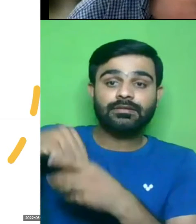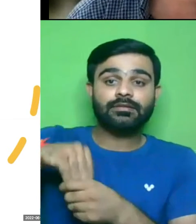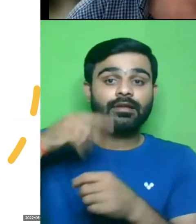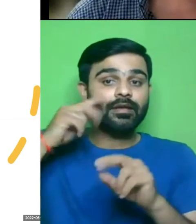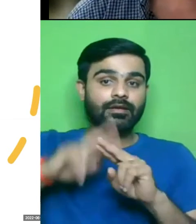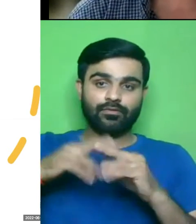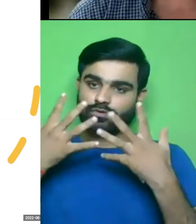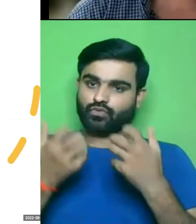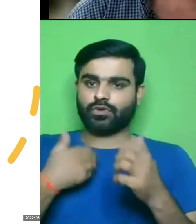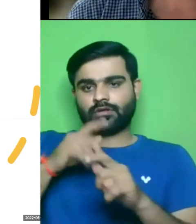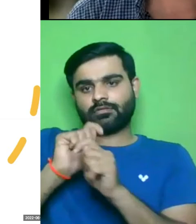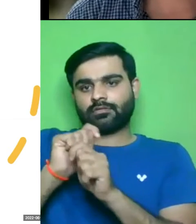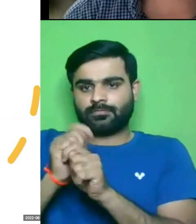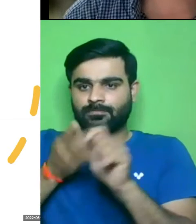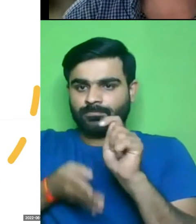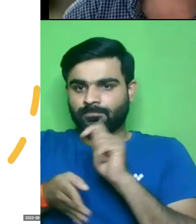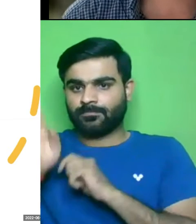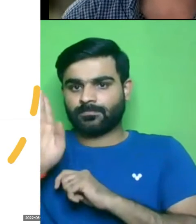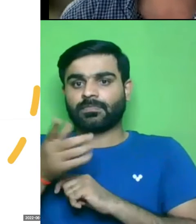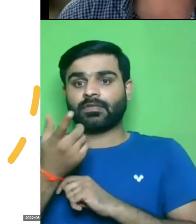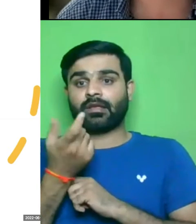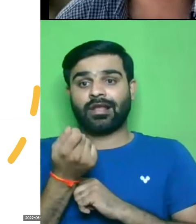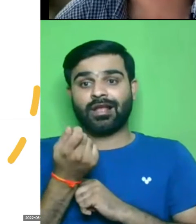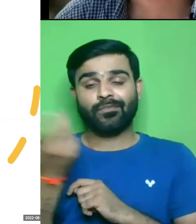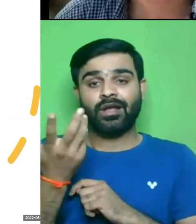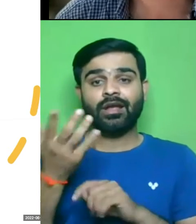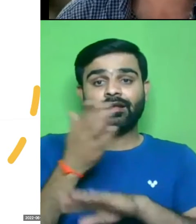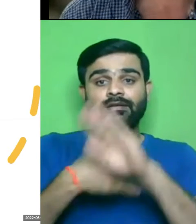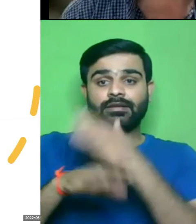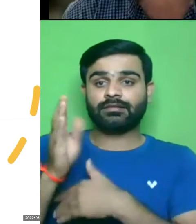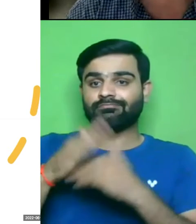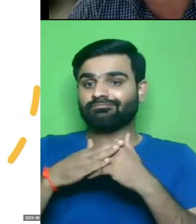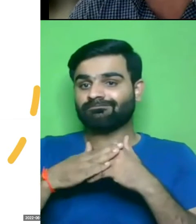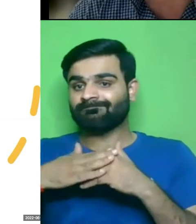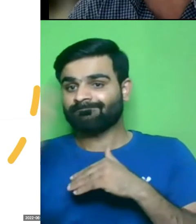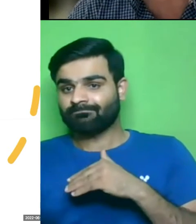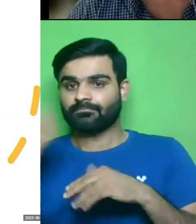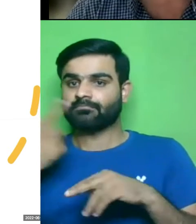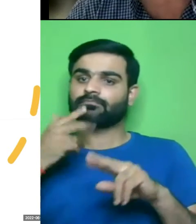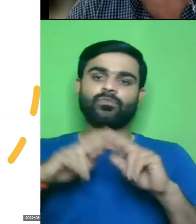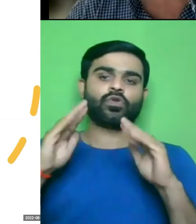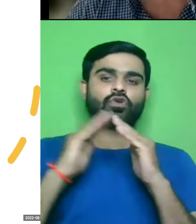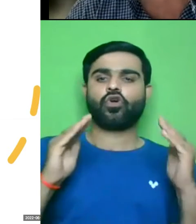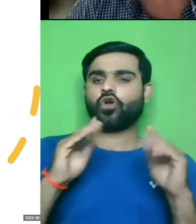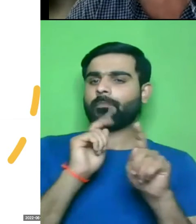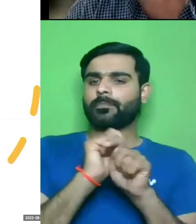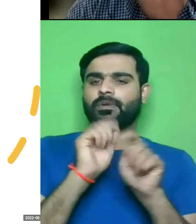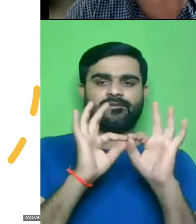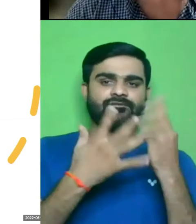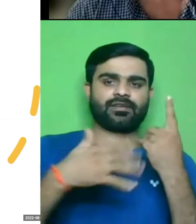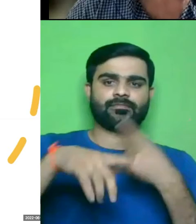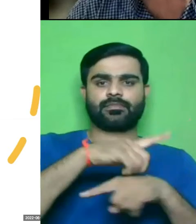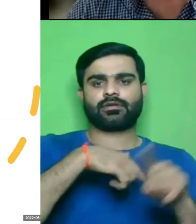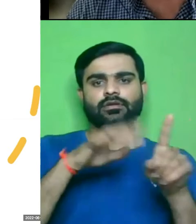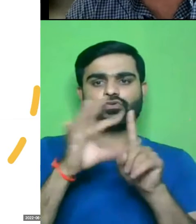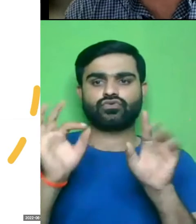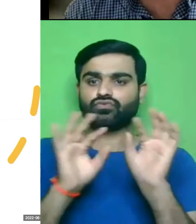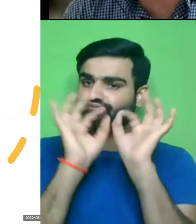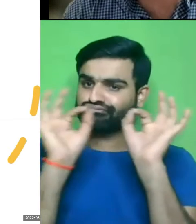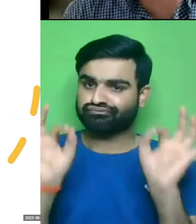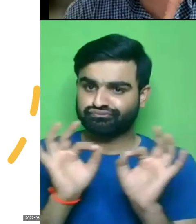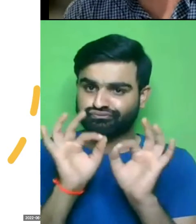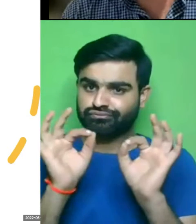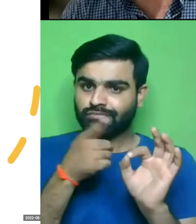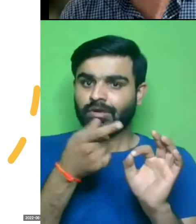go to work, the costs of disability go up. If I'm just sitting at home with my family all day doing nothing, the